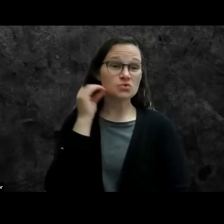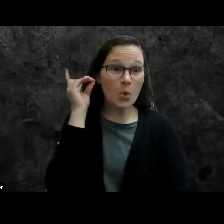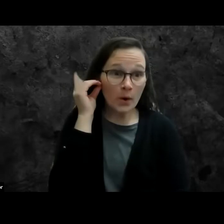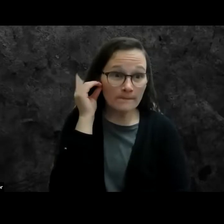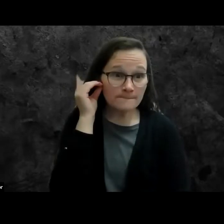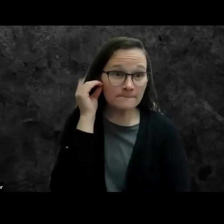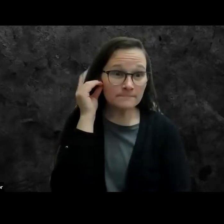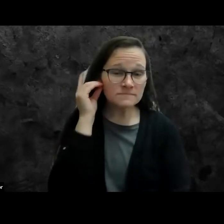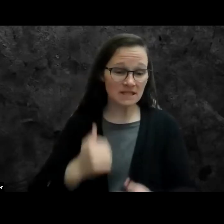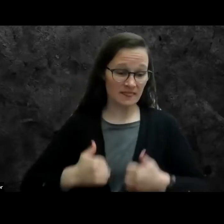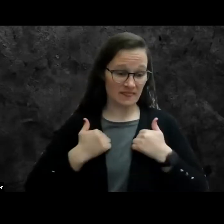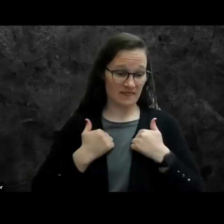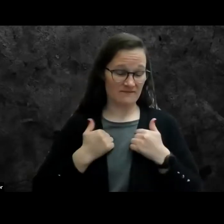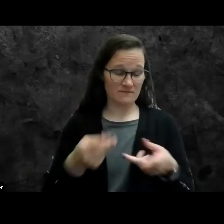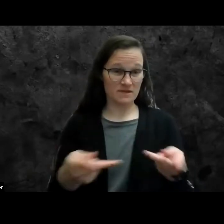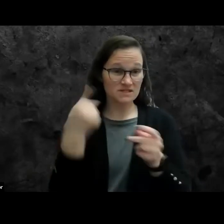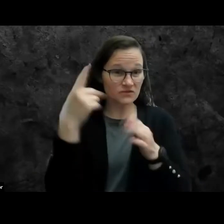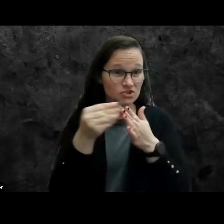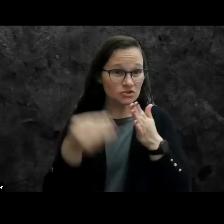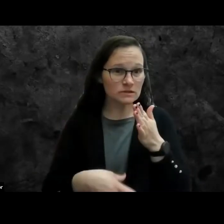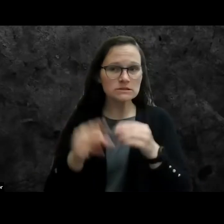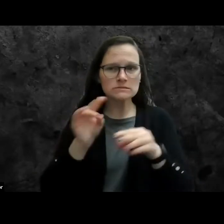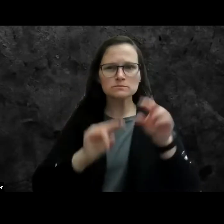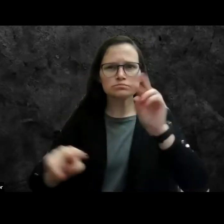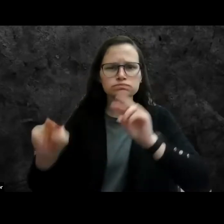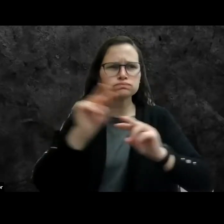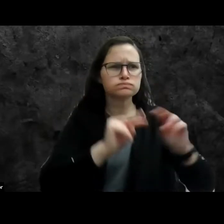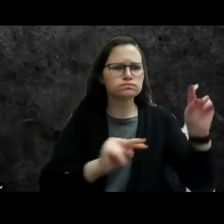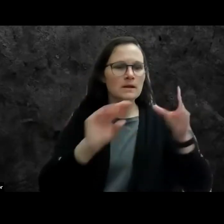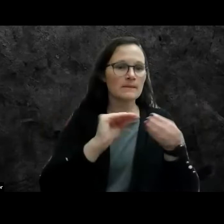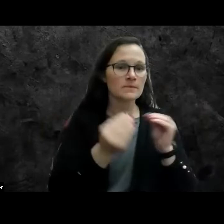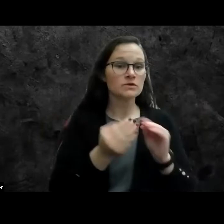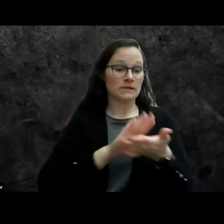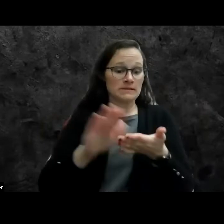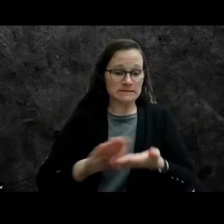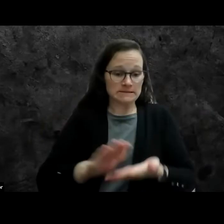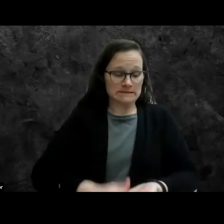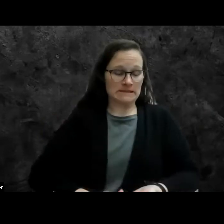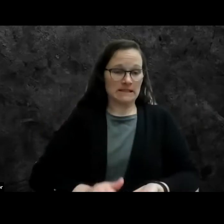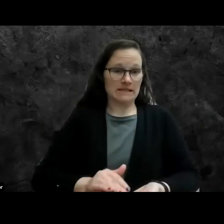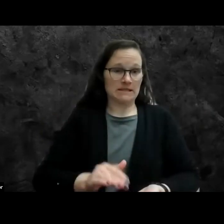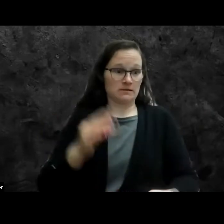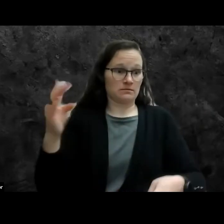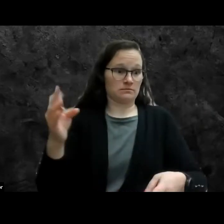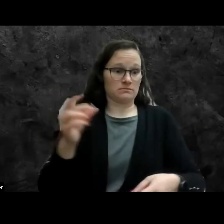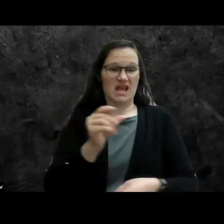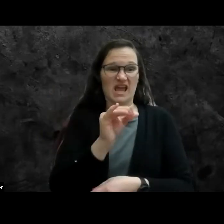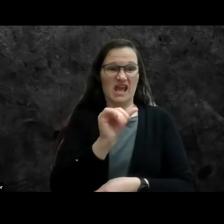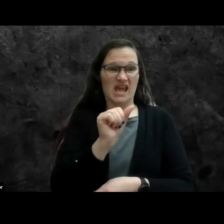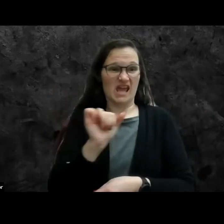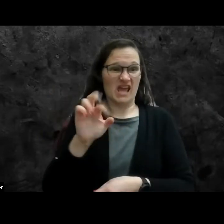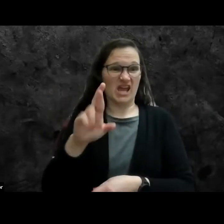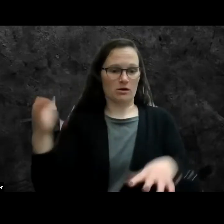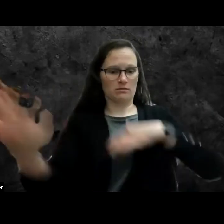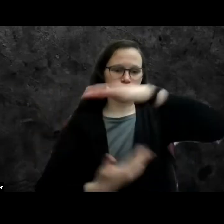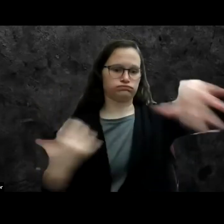are super involved and cleaning daily. The ventilation is looked at all the time and the filters are changed. I